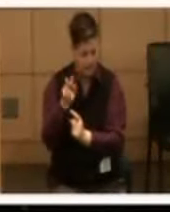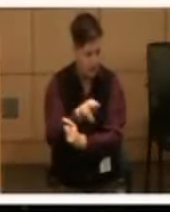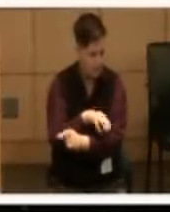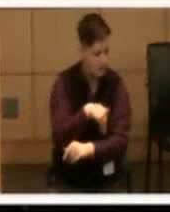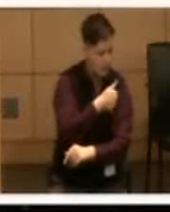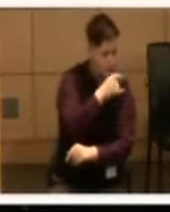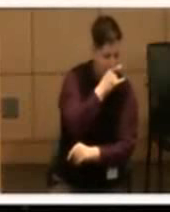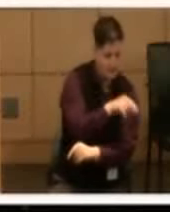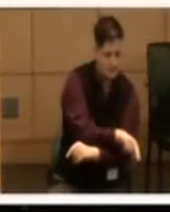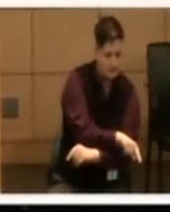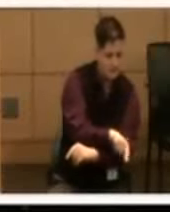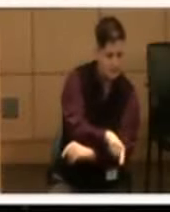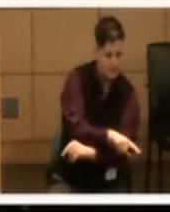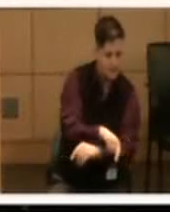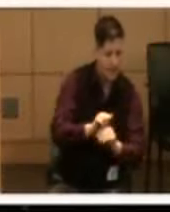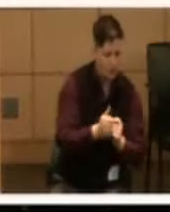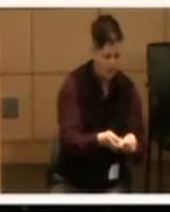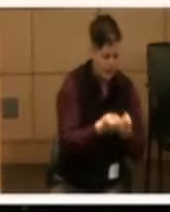information.